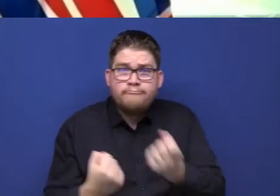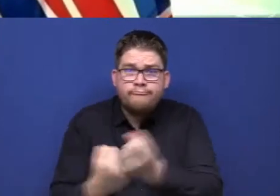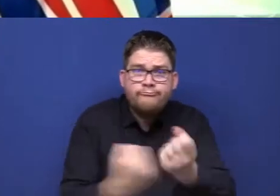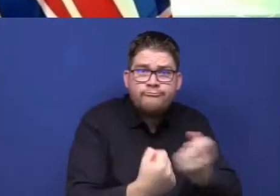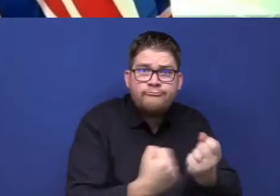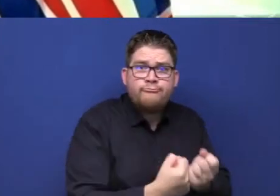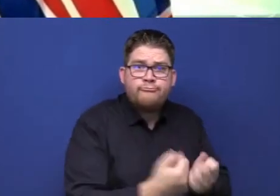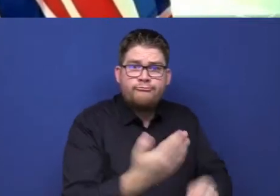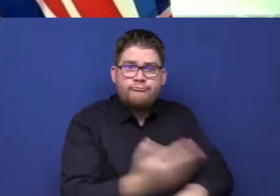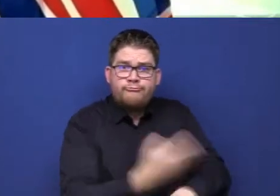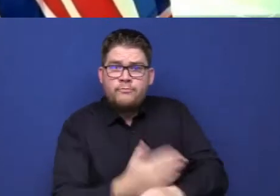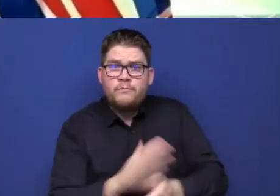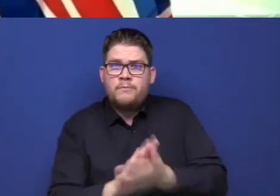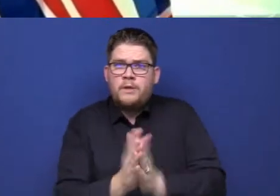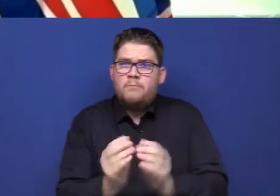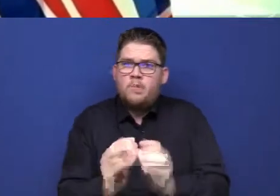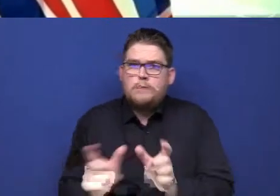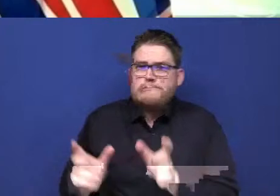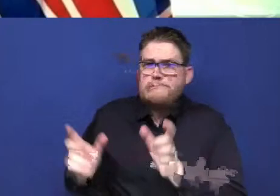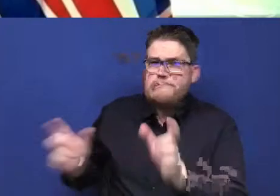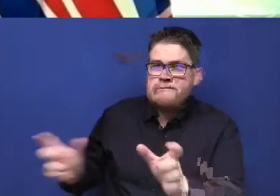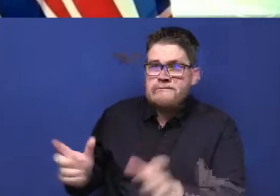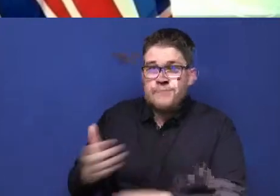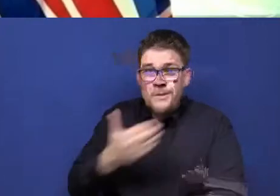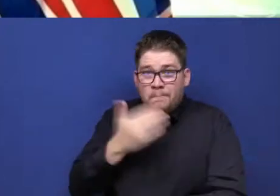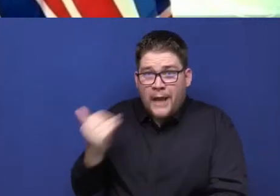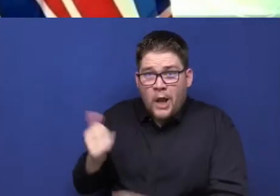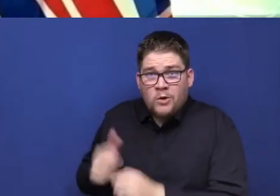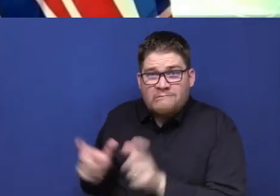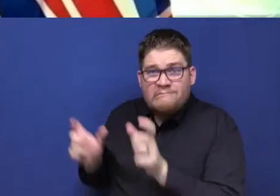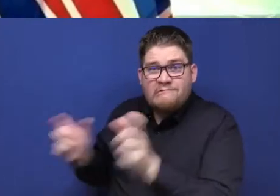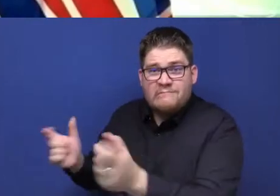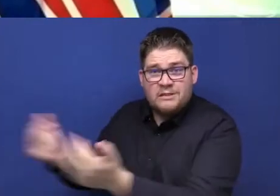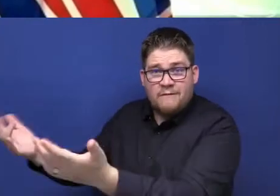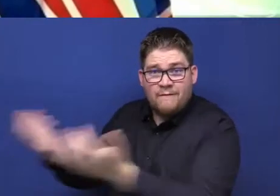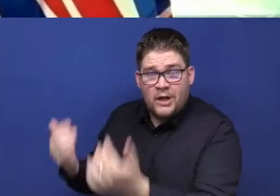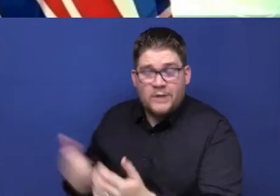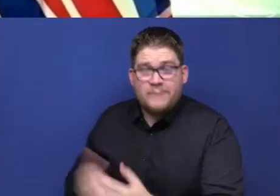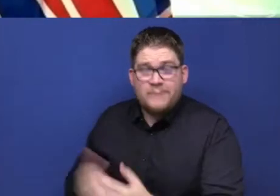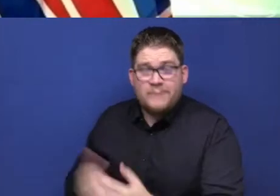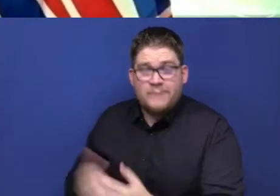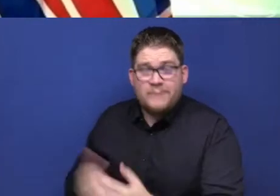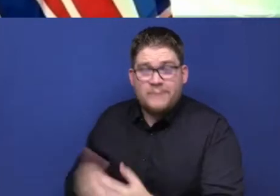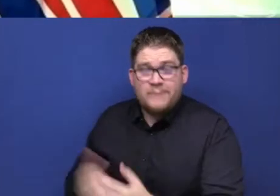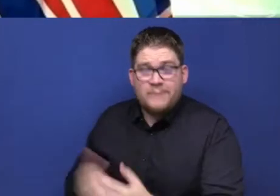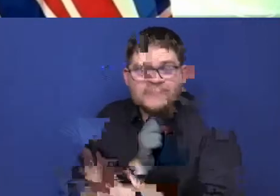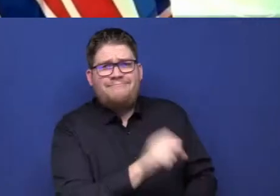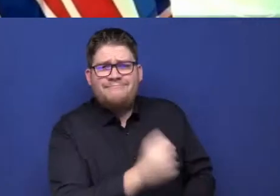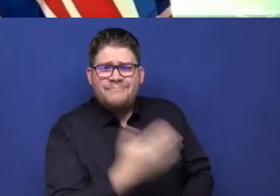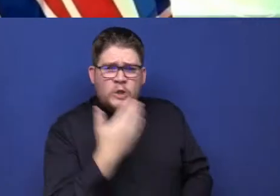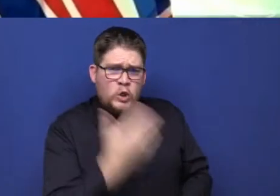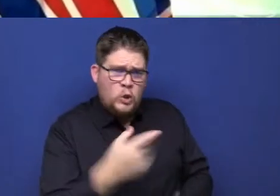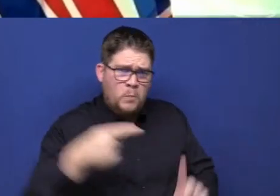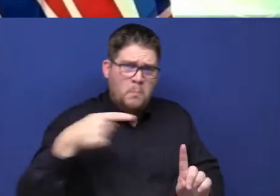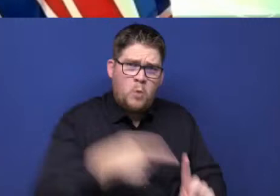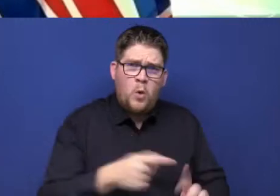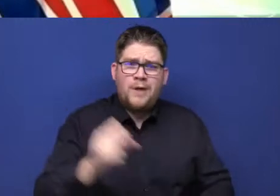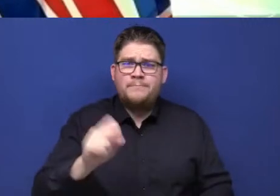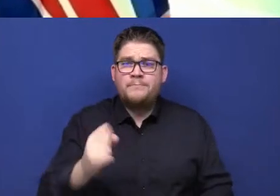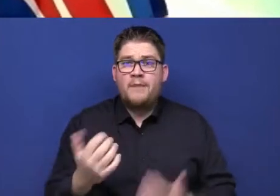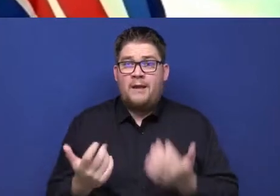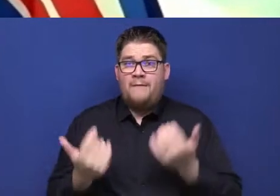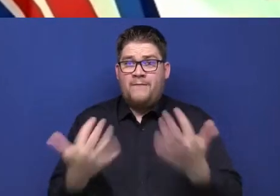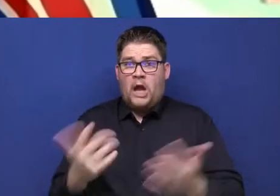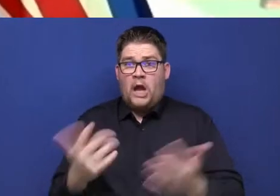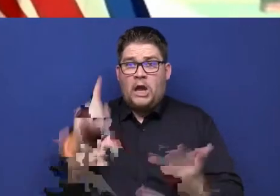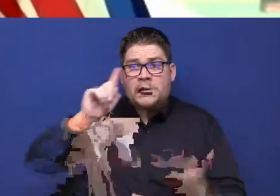preparing communities for fire and for the fire seasons. Logan Lake was very much one of the, as you said, one of the first and one